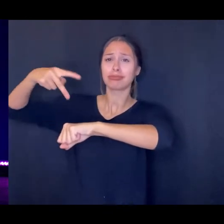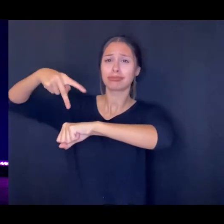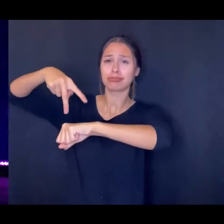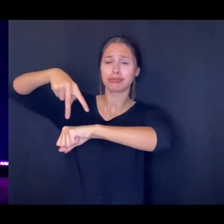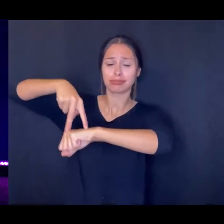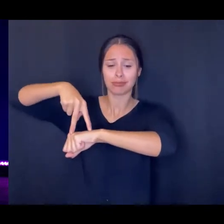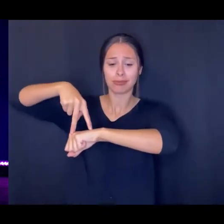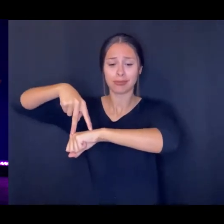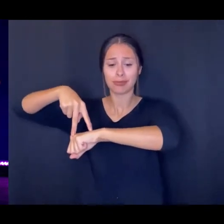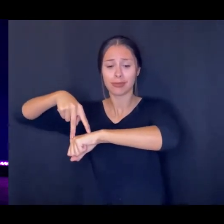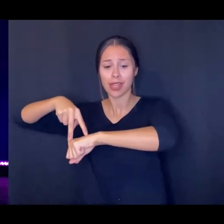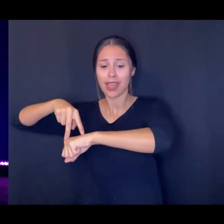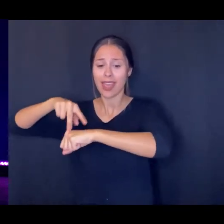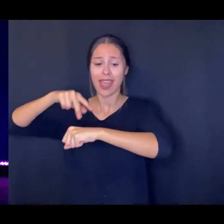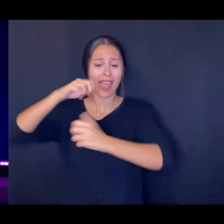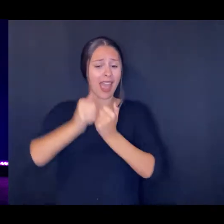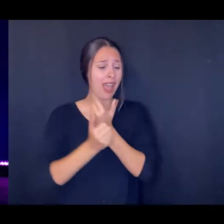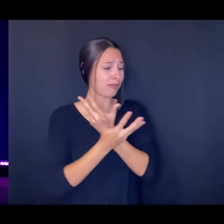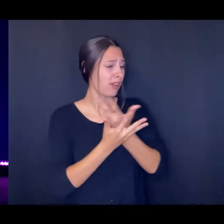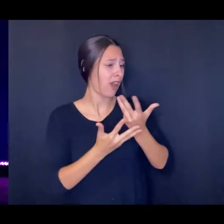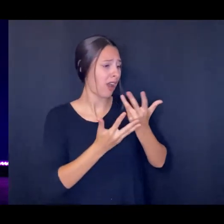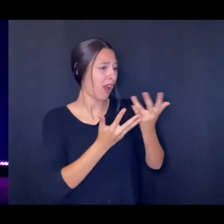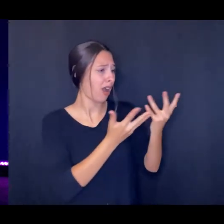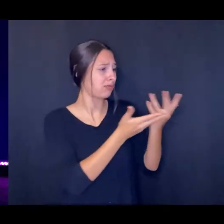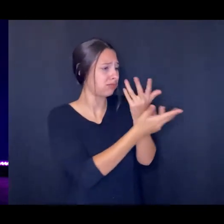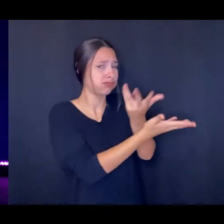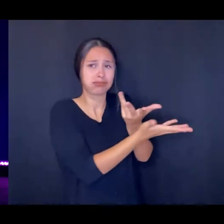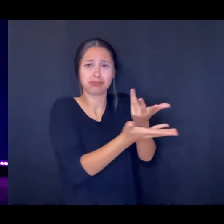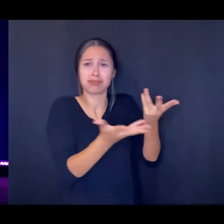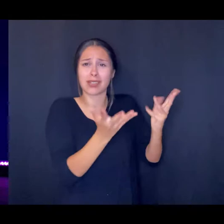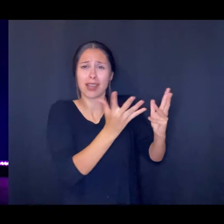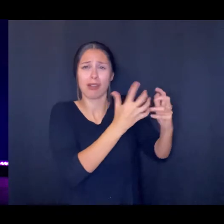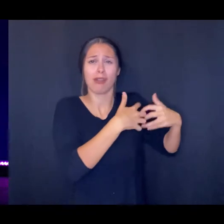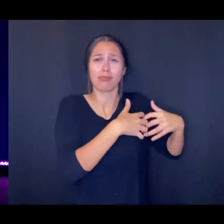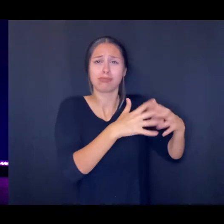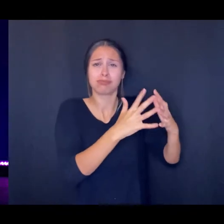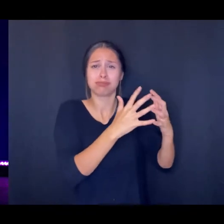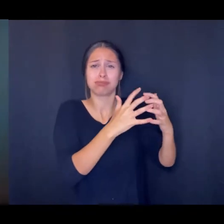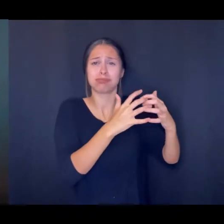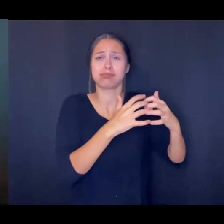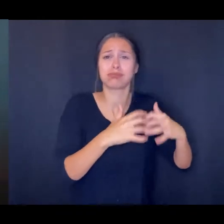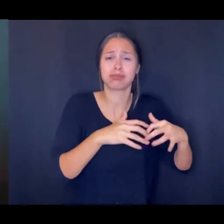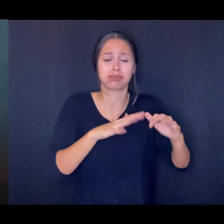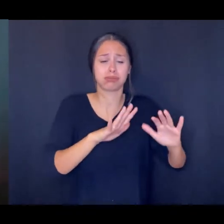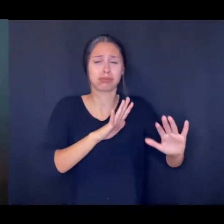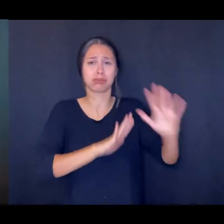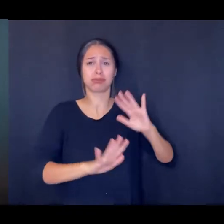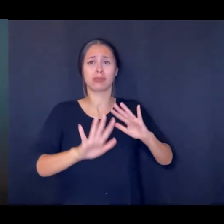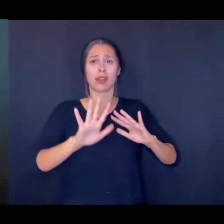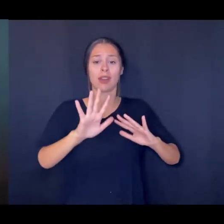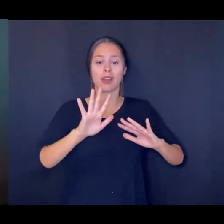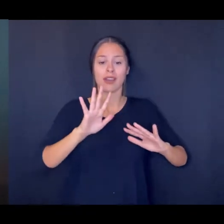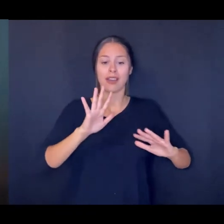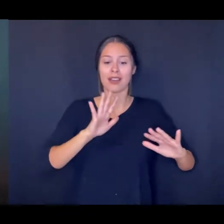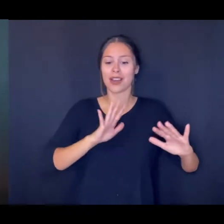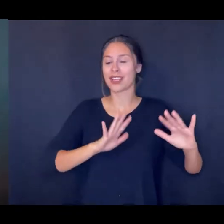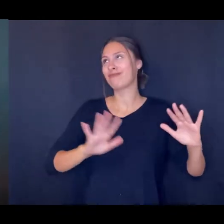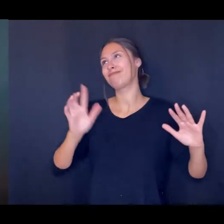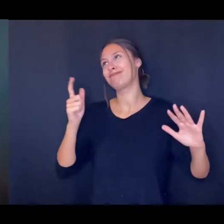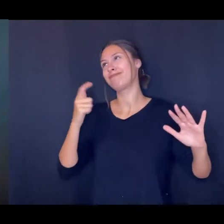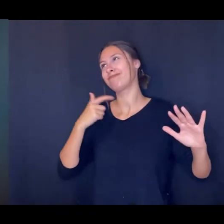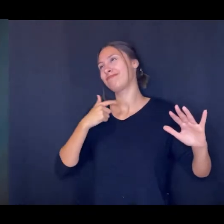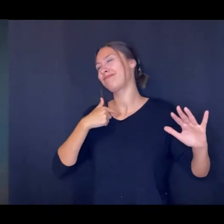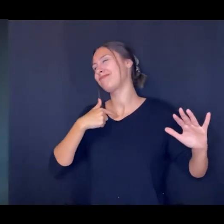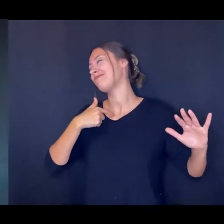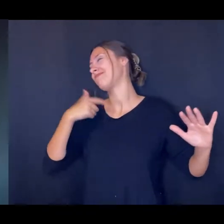the rock on which I stand. When everything around me is shaking,